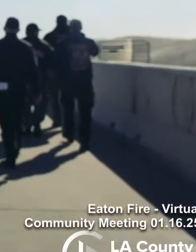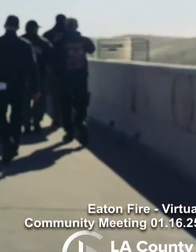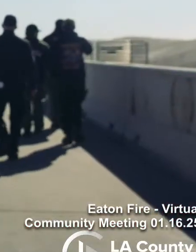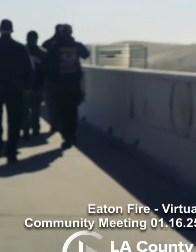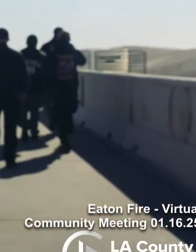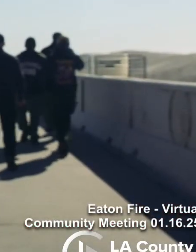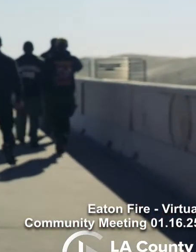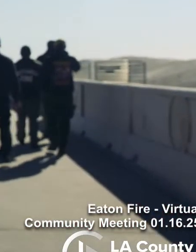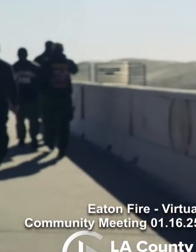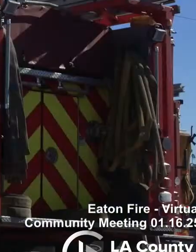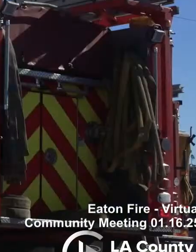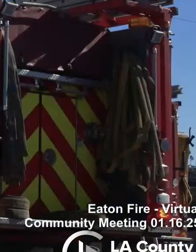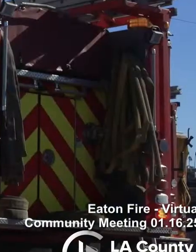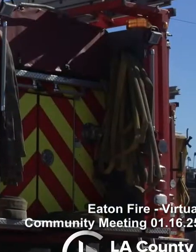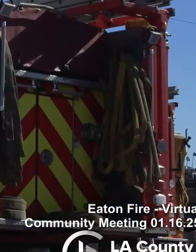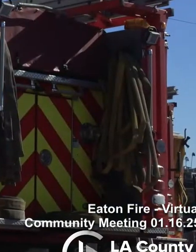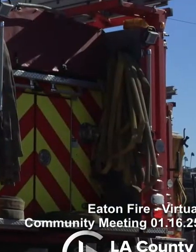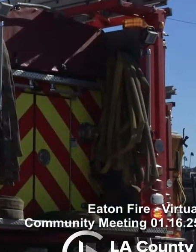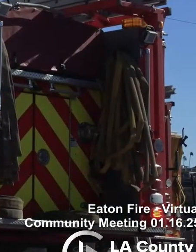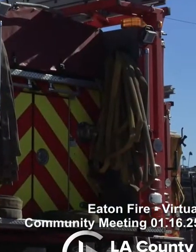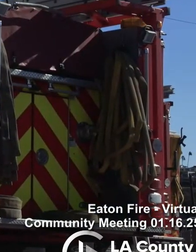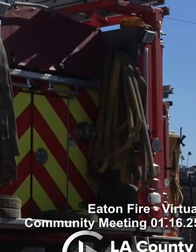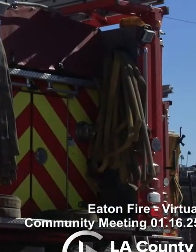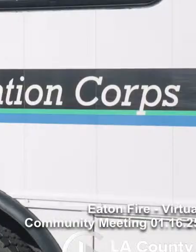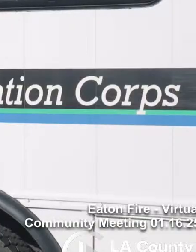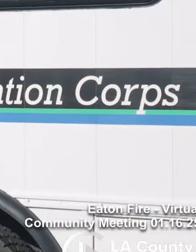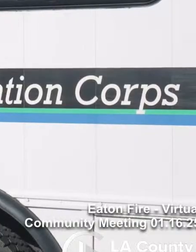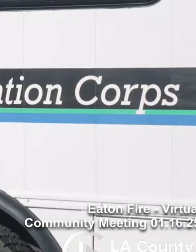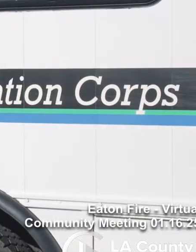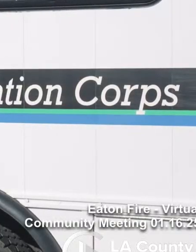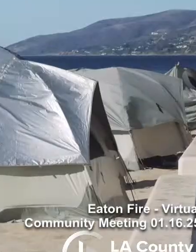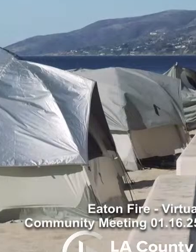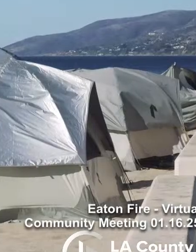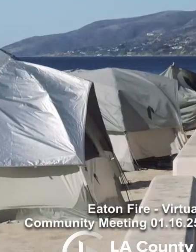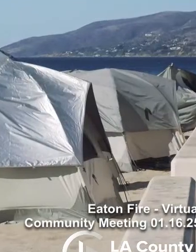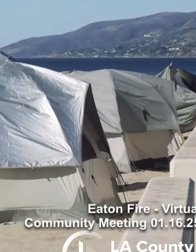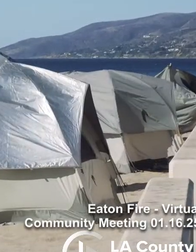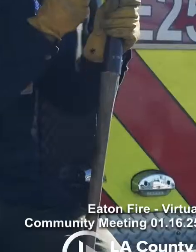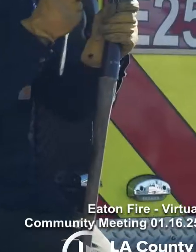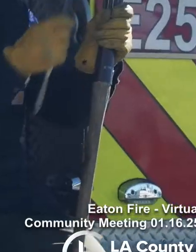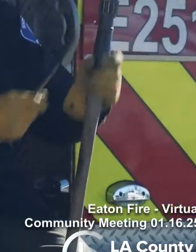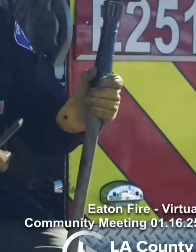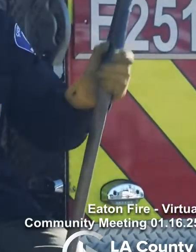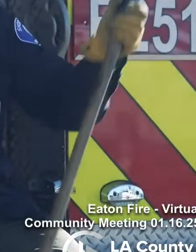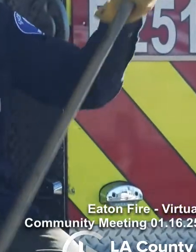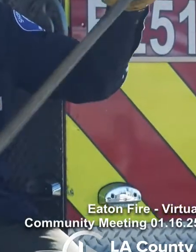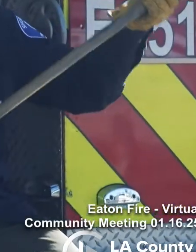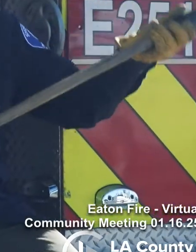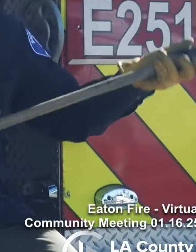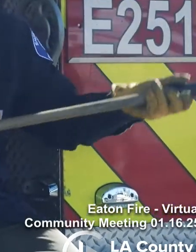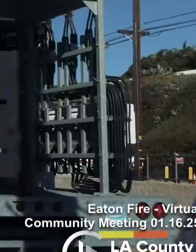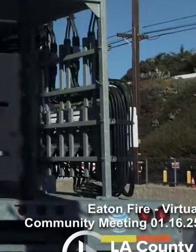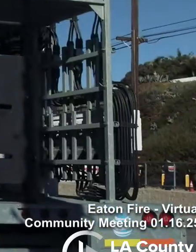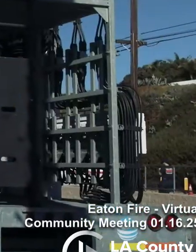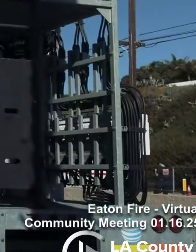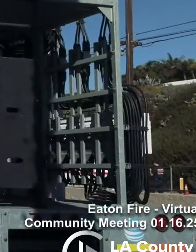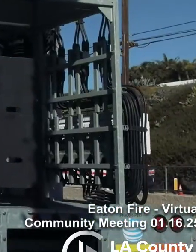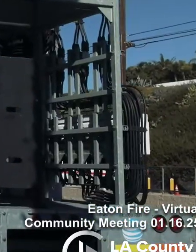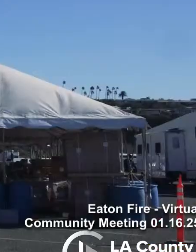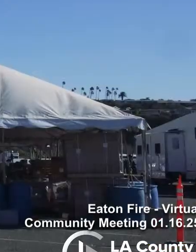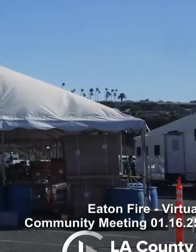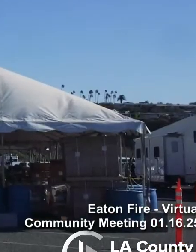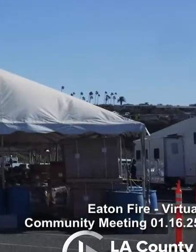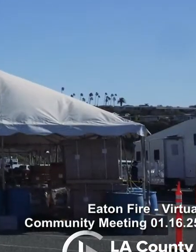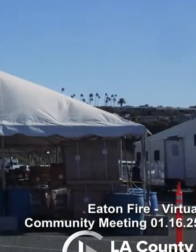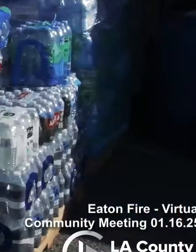coming. It is a virtual city out here. We've got bunks, we've got tents, we've got places to go to fix your equipment if it's lost